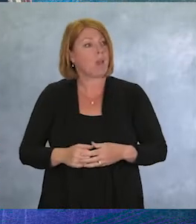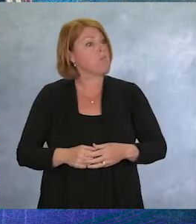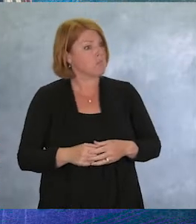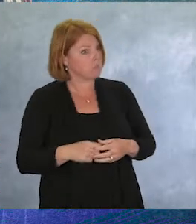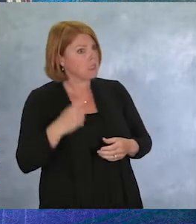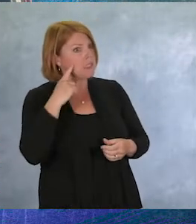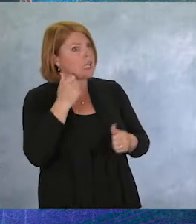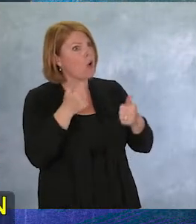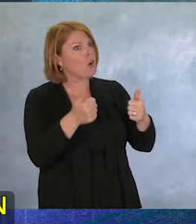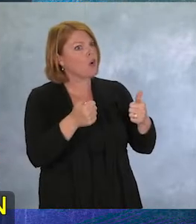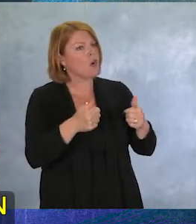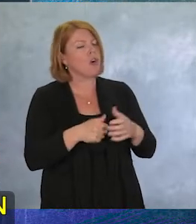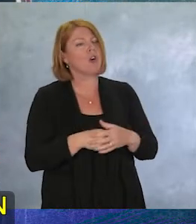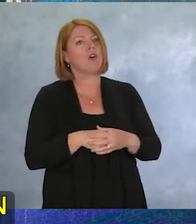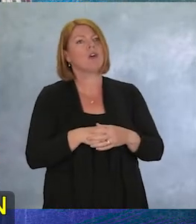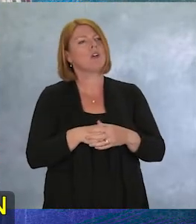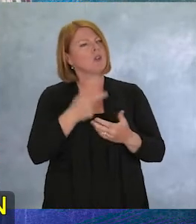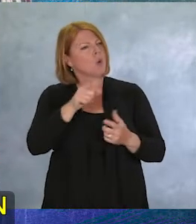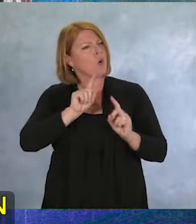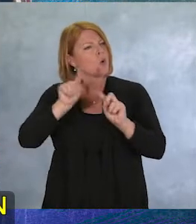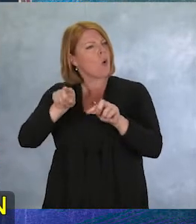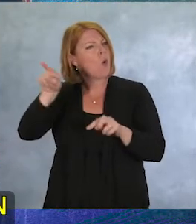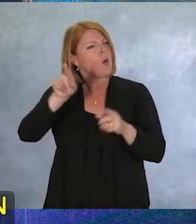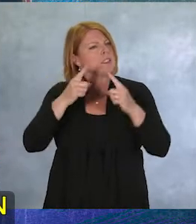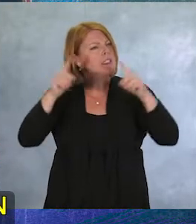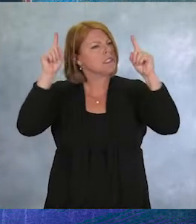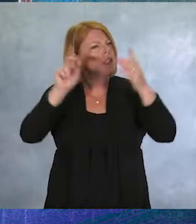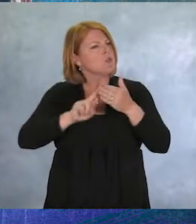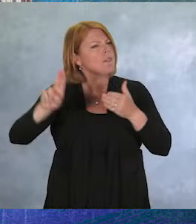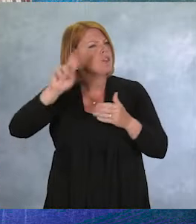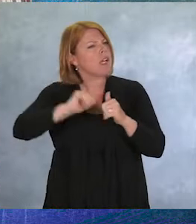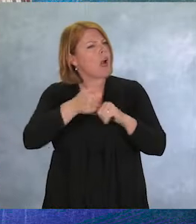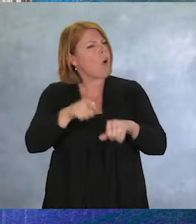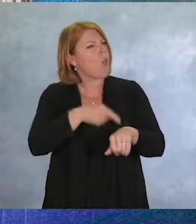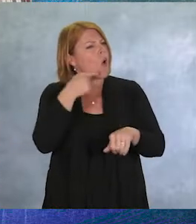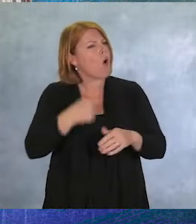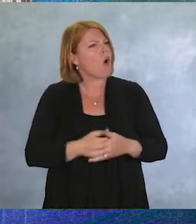Sounds good. Okay. And how long have you been attending Success?